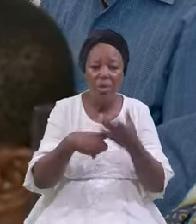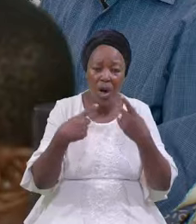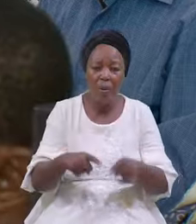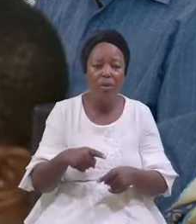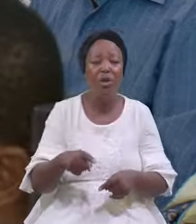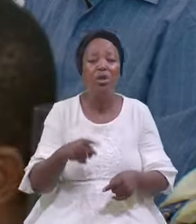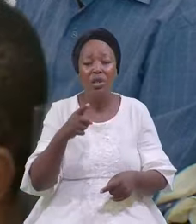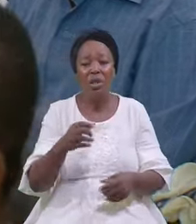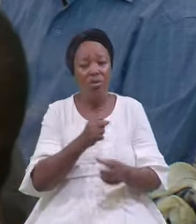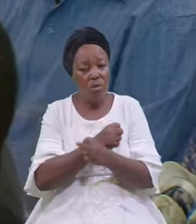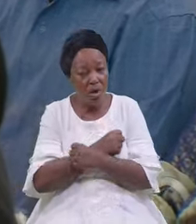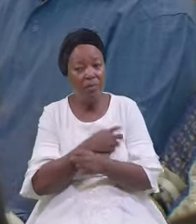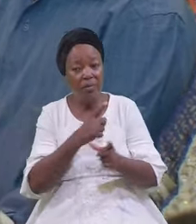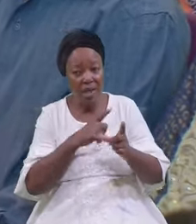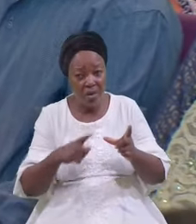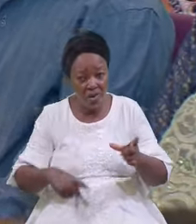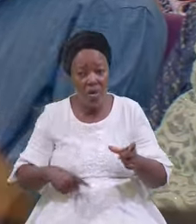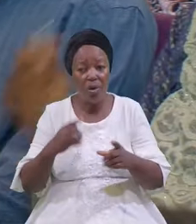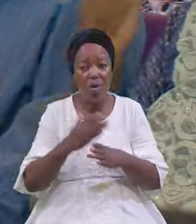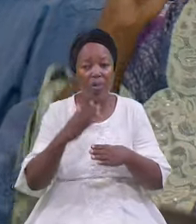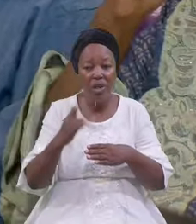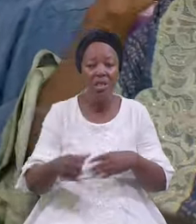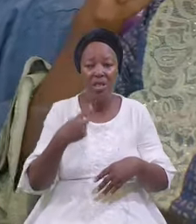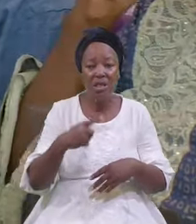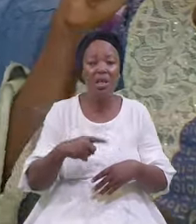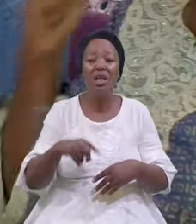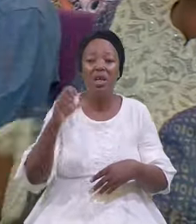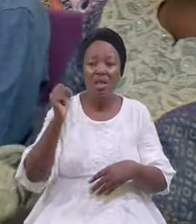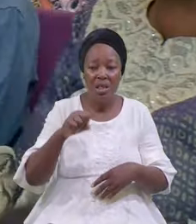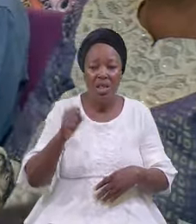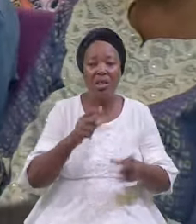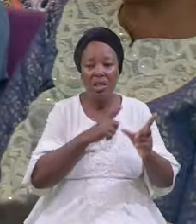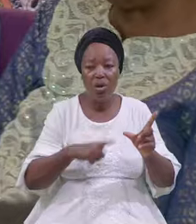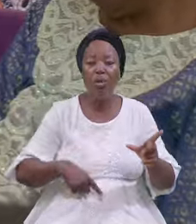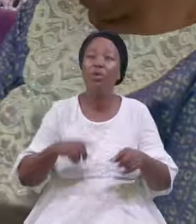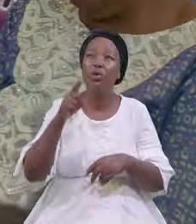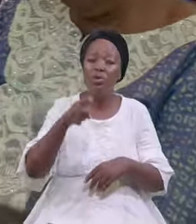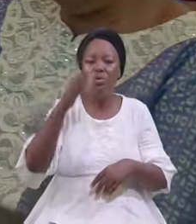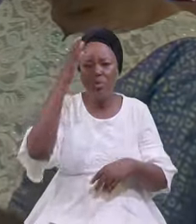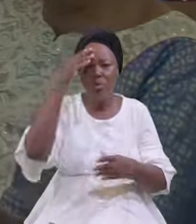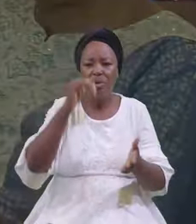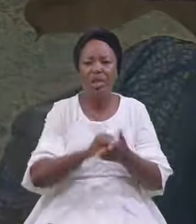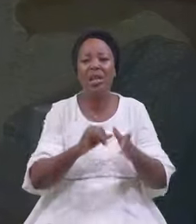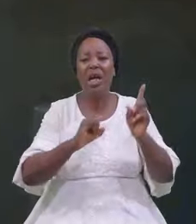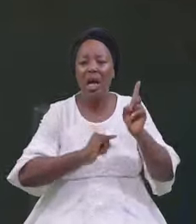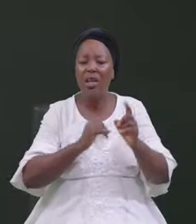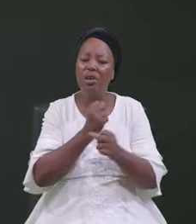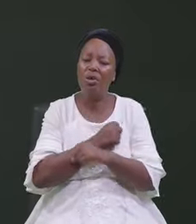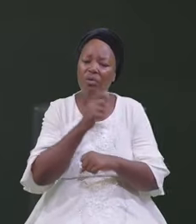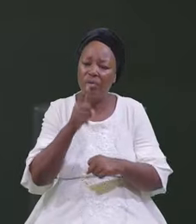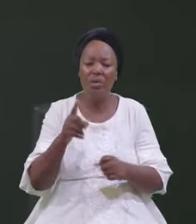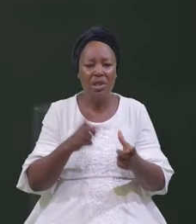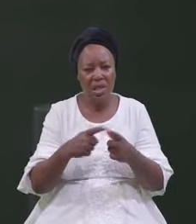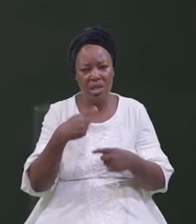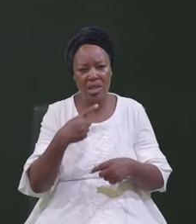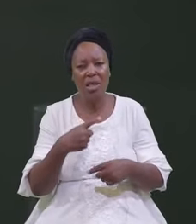thou me? You love him. He says unto him, yea, Lord, thou knowest that I love thee. He says